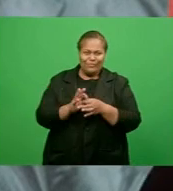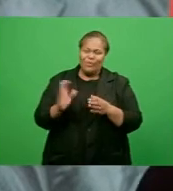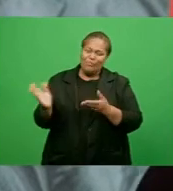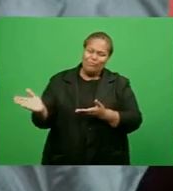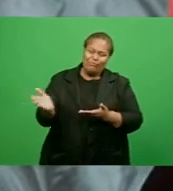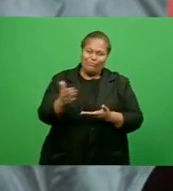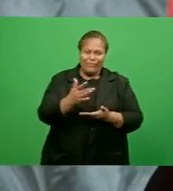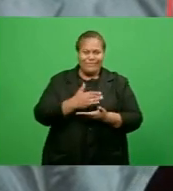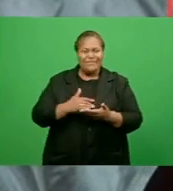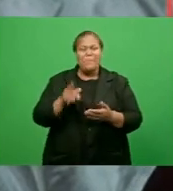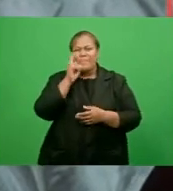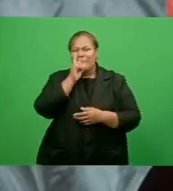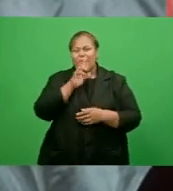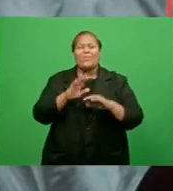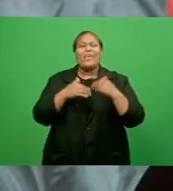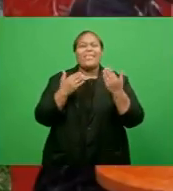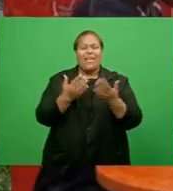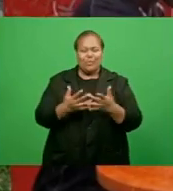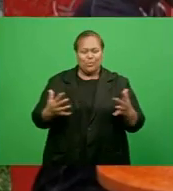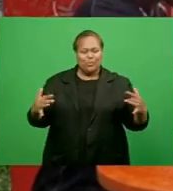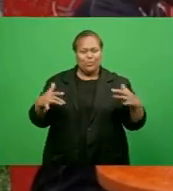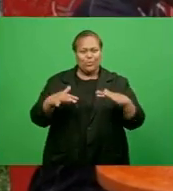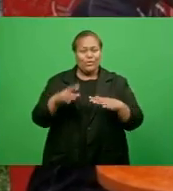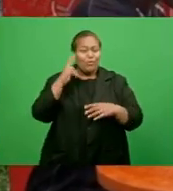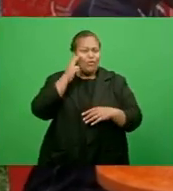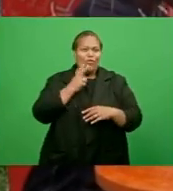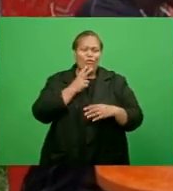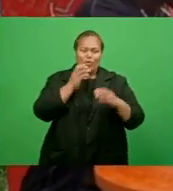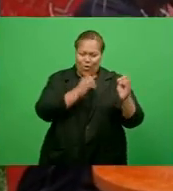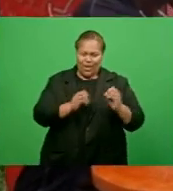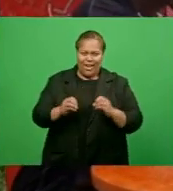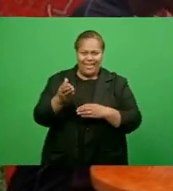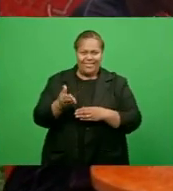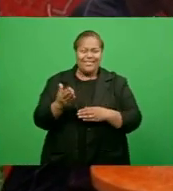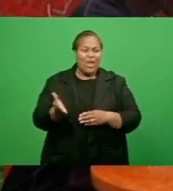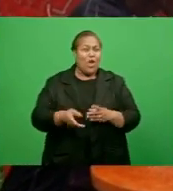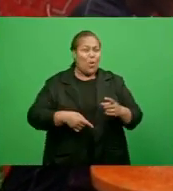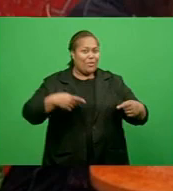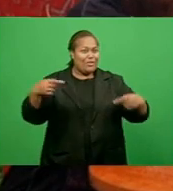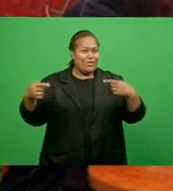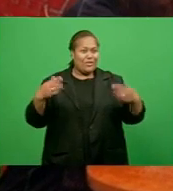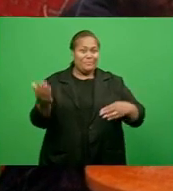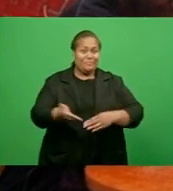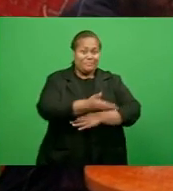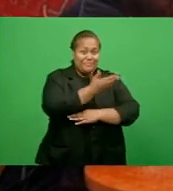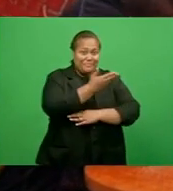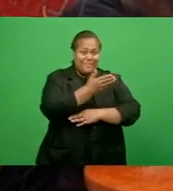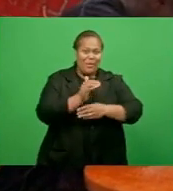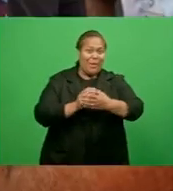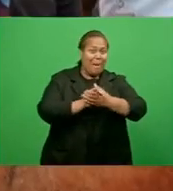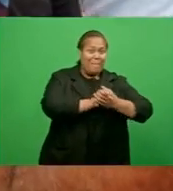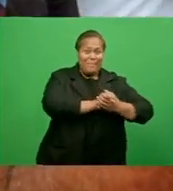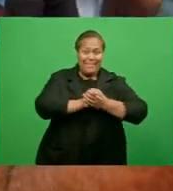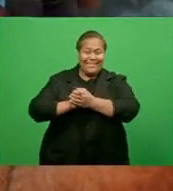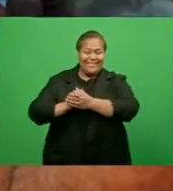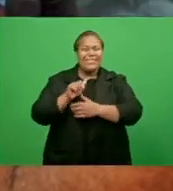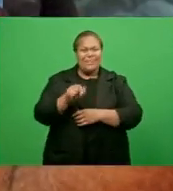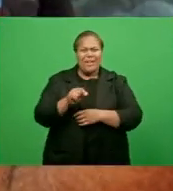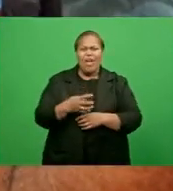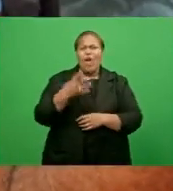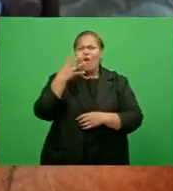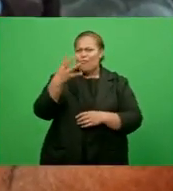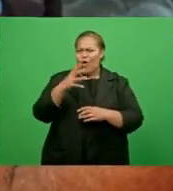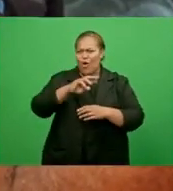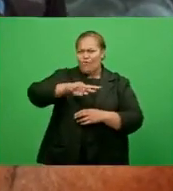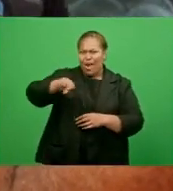Vodafone put a competition together like this. The competition, known as the Vanua Arm Wrestling Championship, with 4 elimination rounds, is